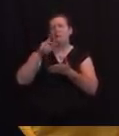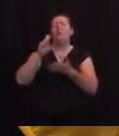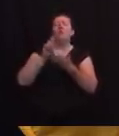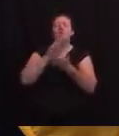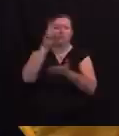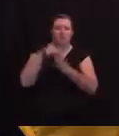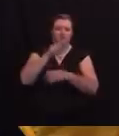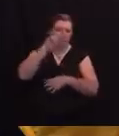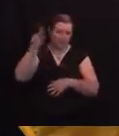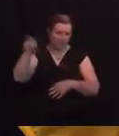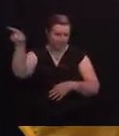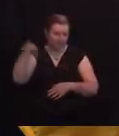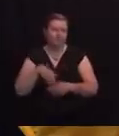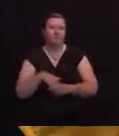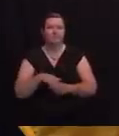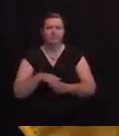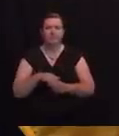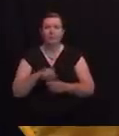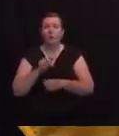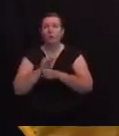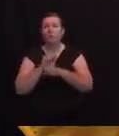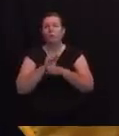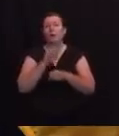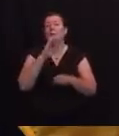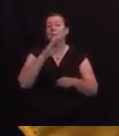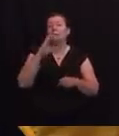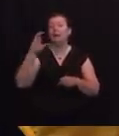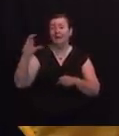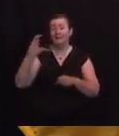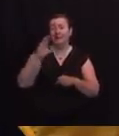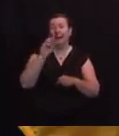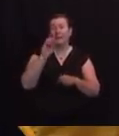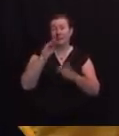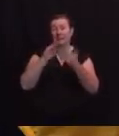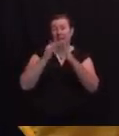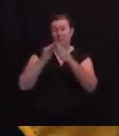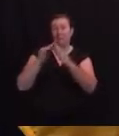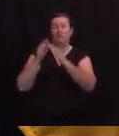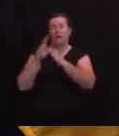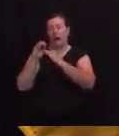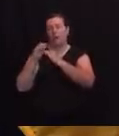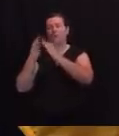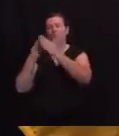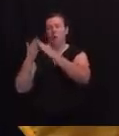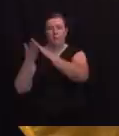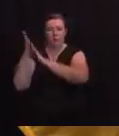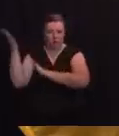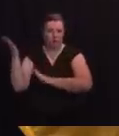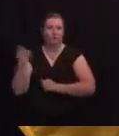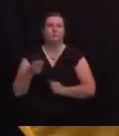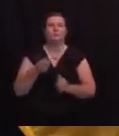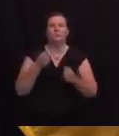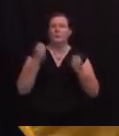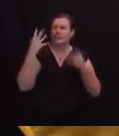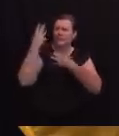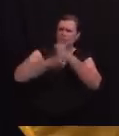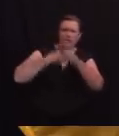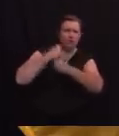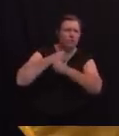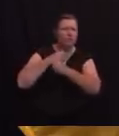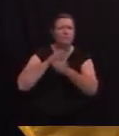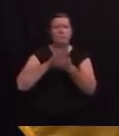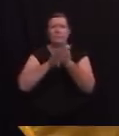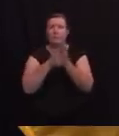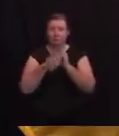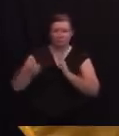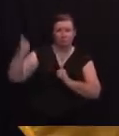in 1970, beginning a 48-year career in which he would ultimately become the dean of the liberal arts college.